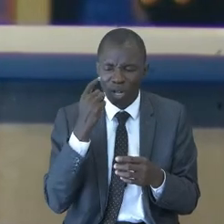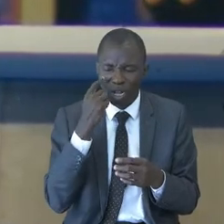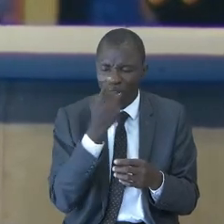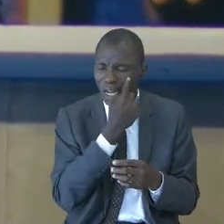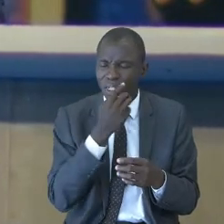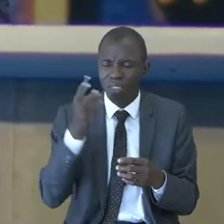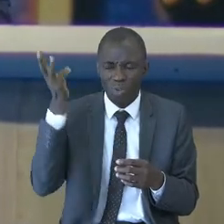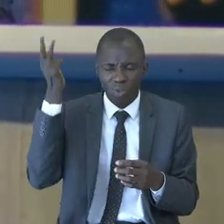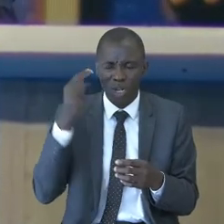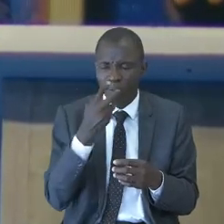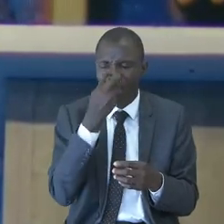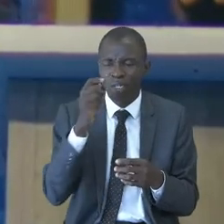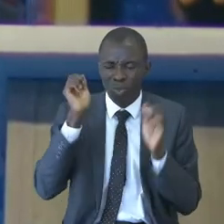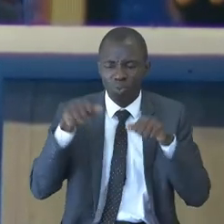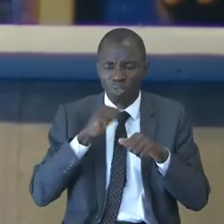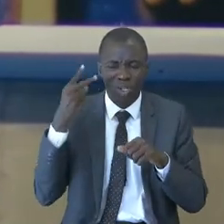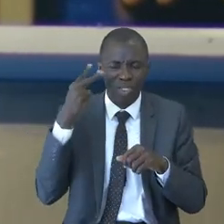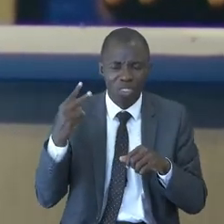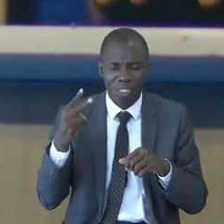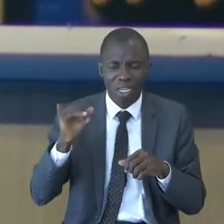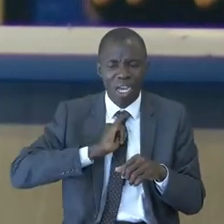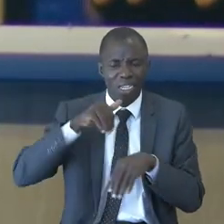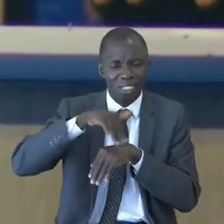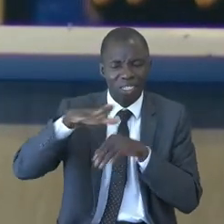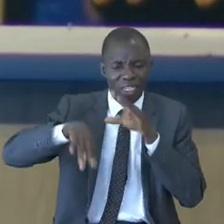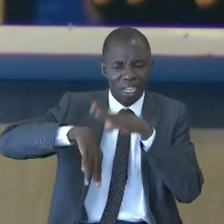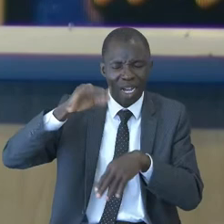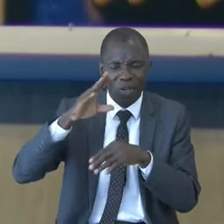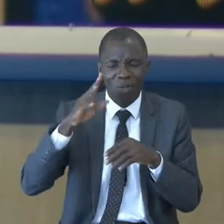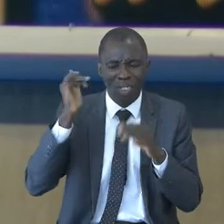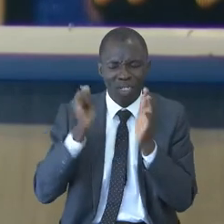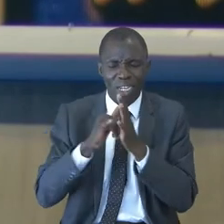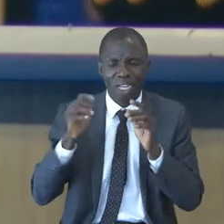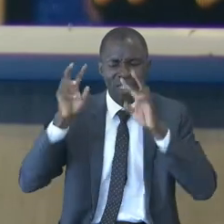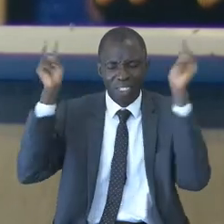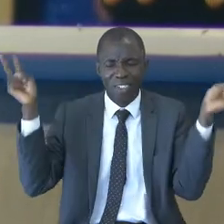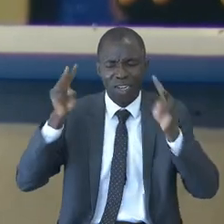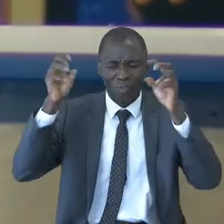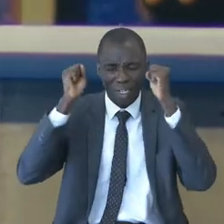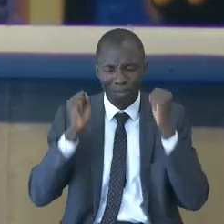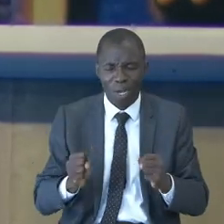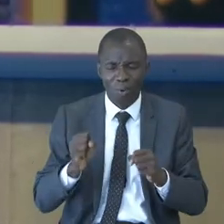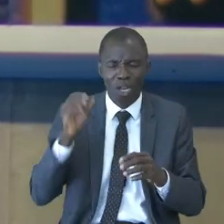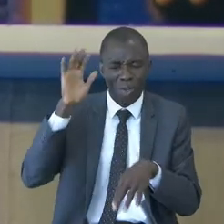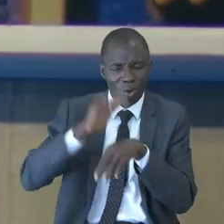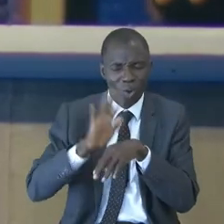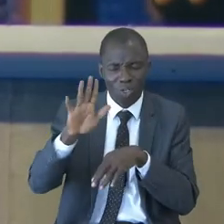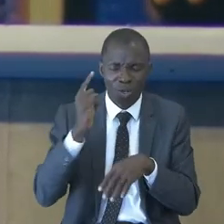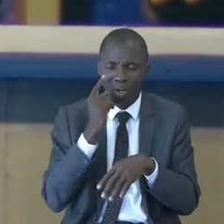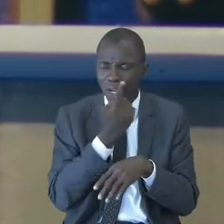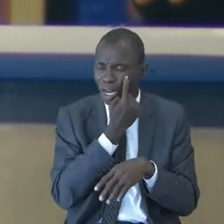eyes were blind. You couldn't see. I sent forth that triumphant power on your